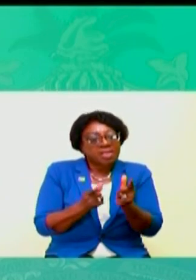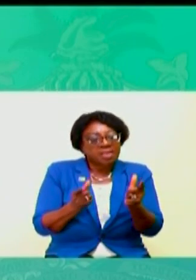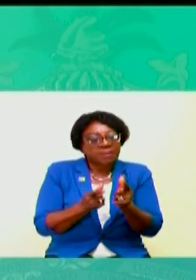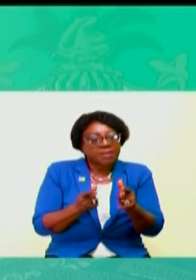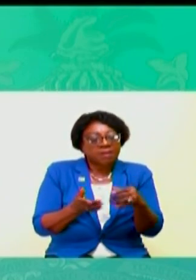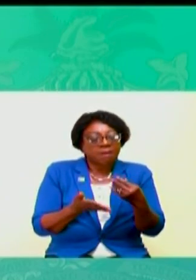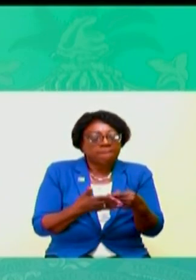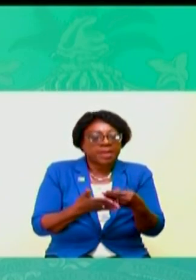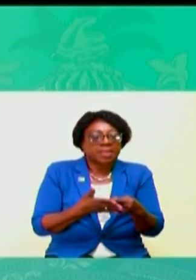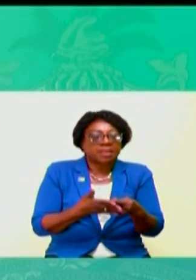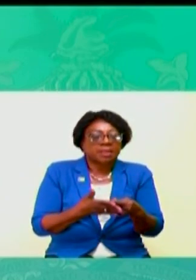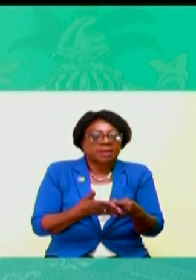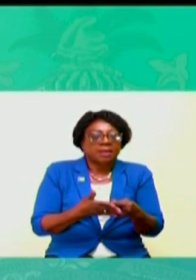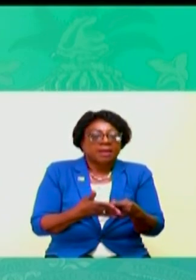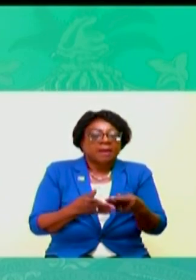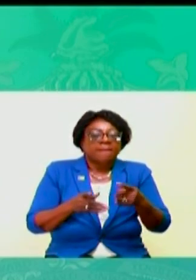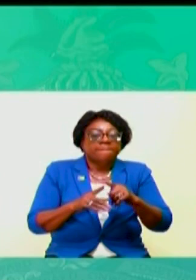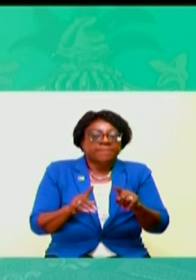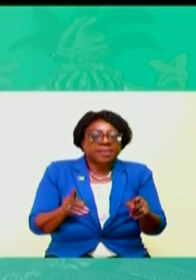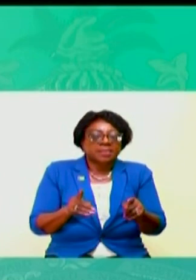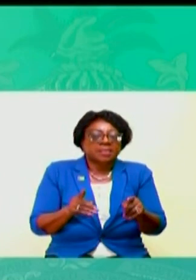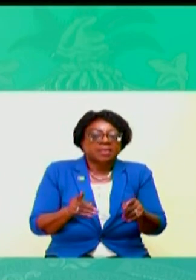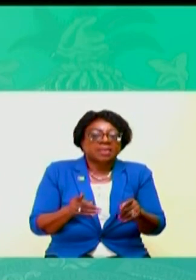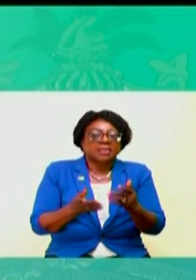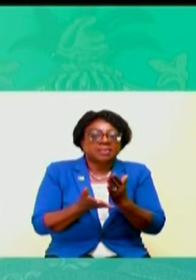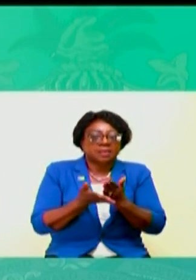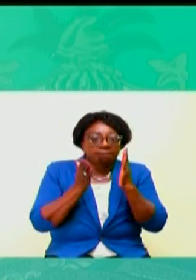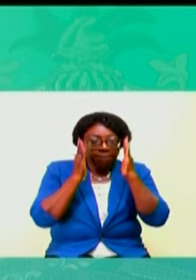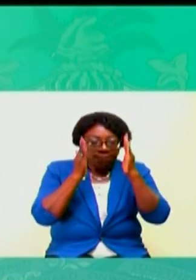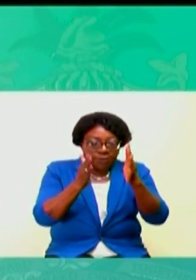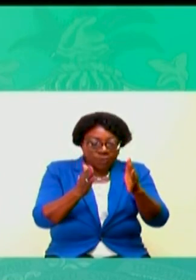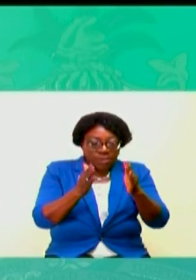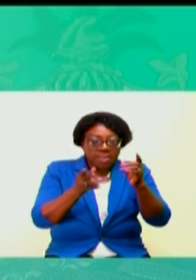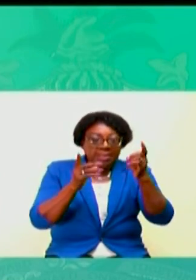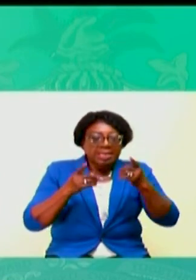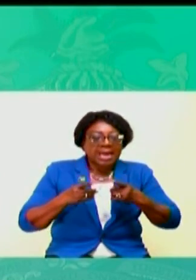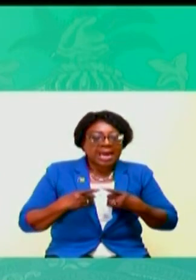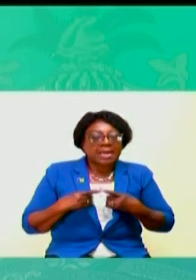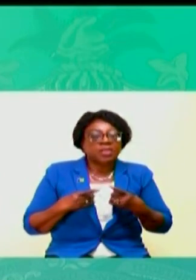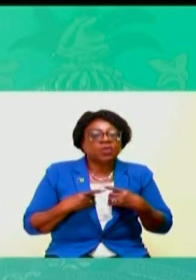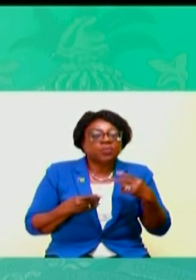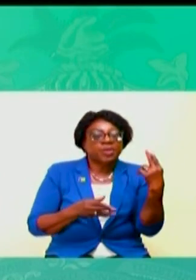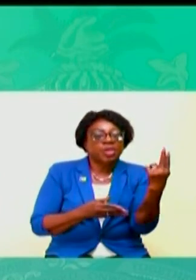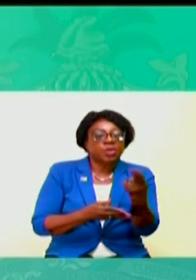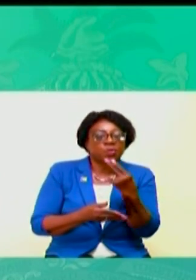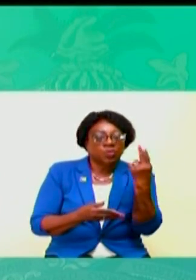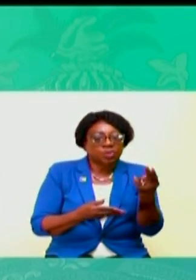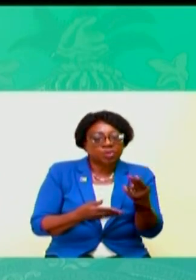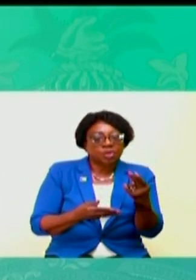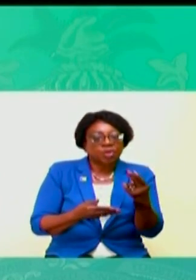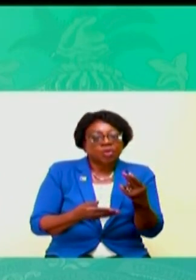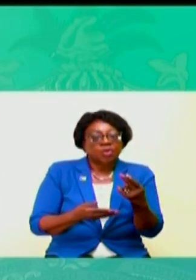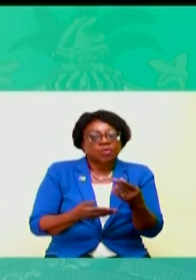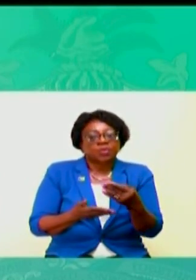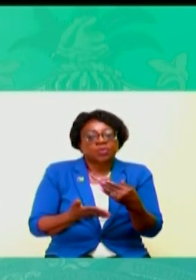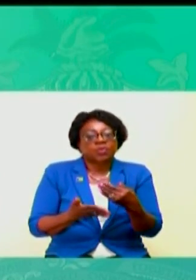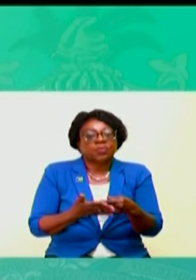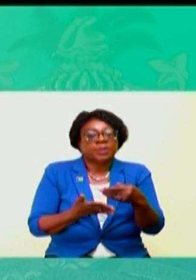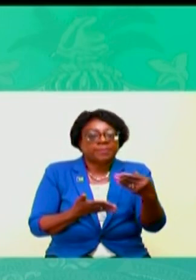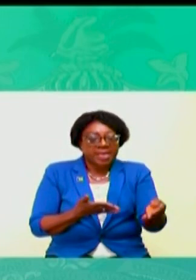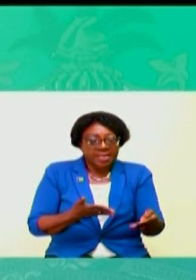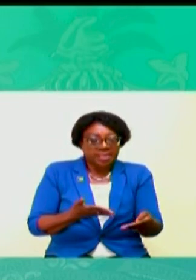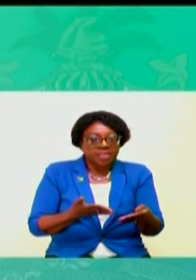sum, in my view, in our view, that had to be expeditiously paid to prevent further loss and